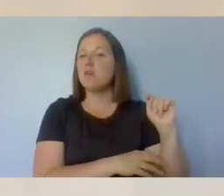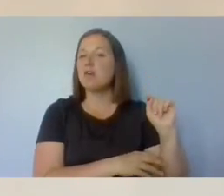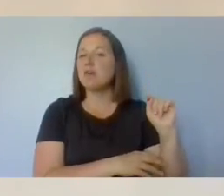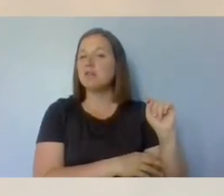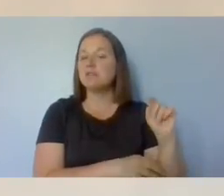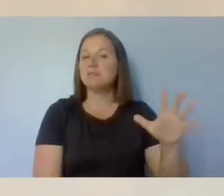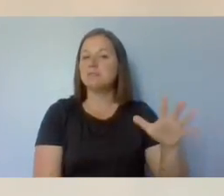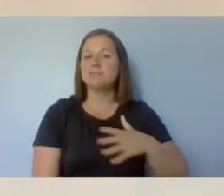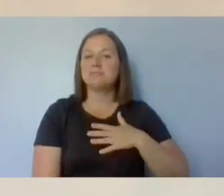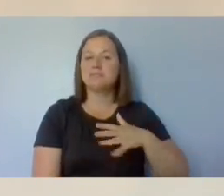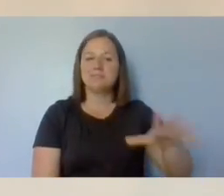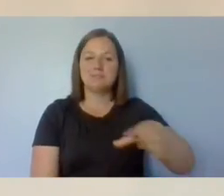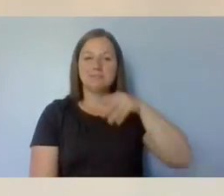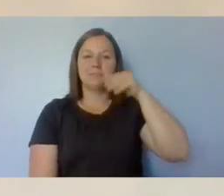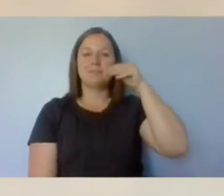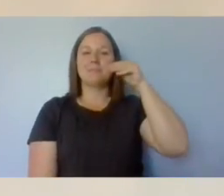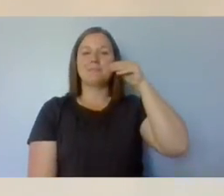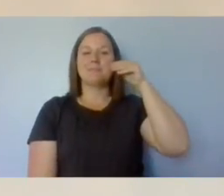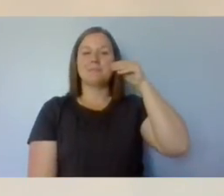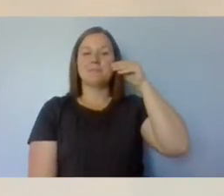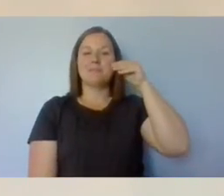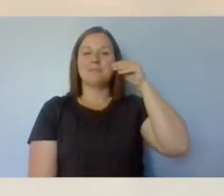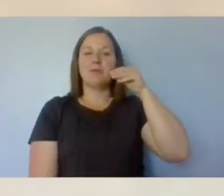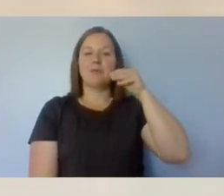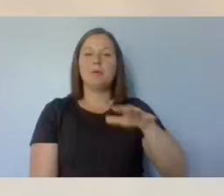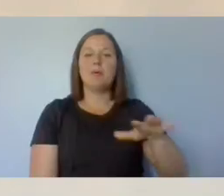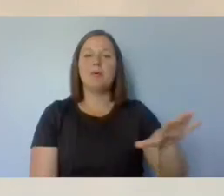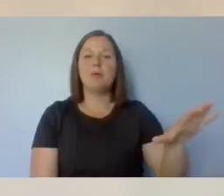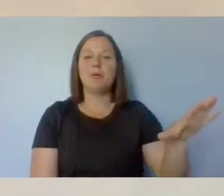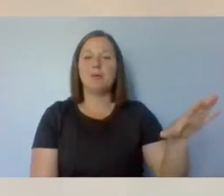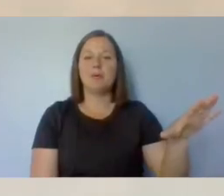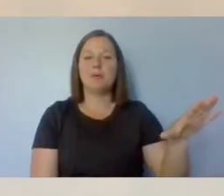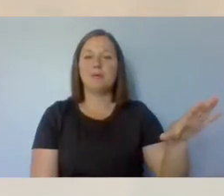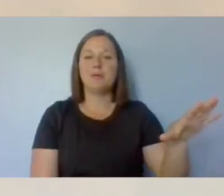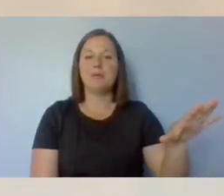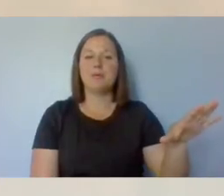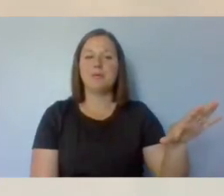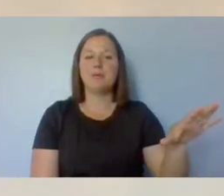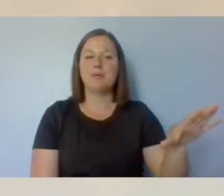in and breathe out.